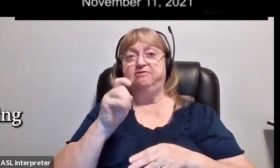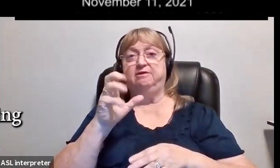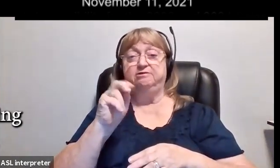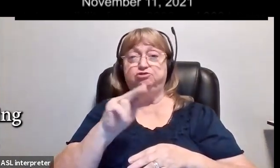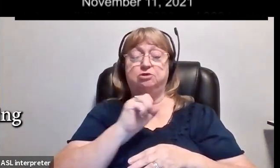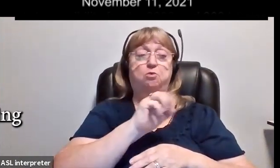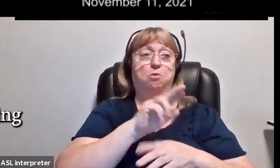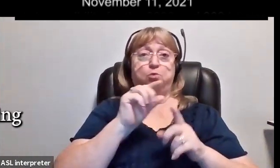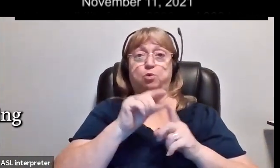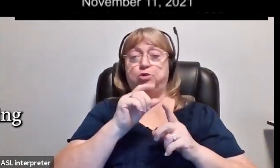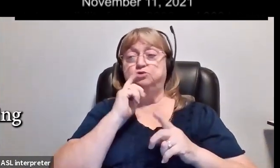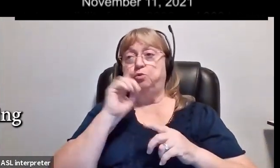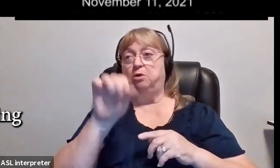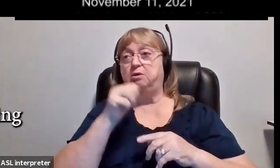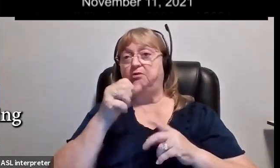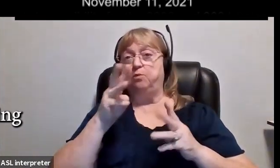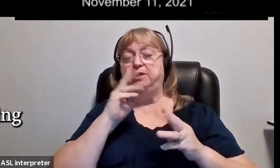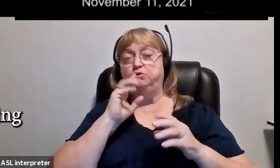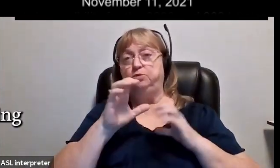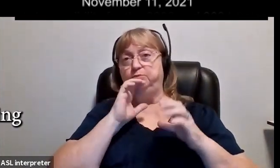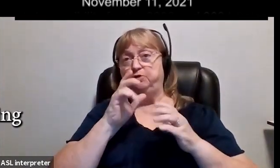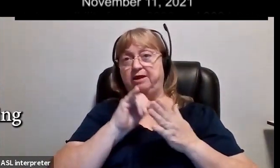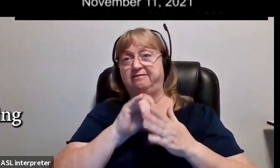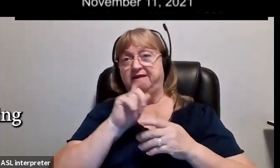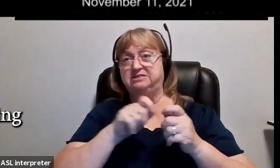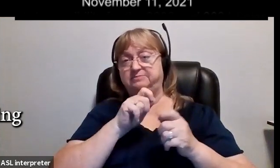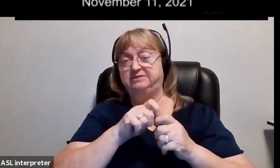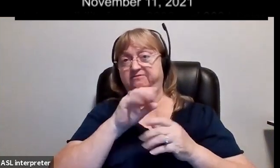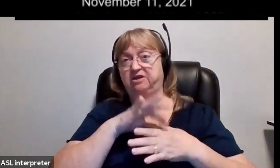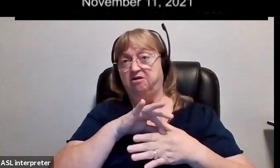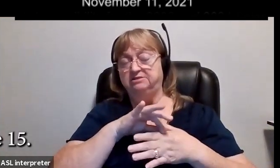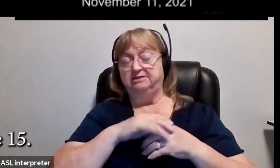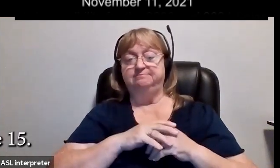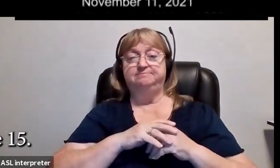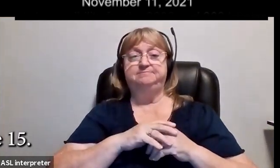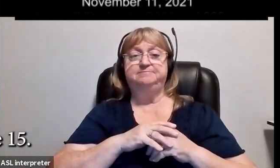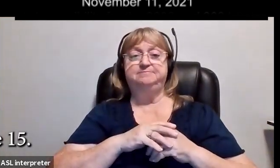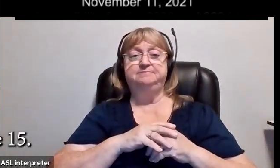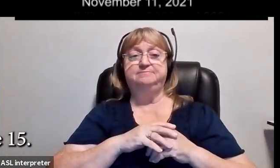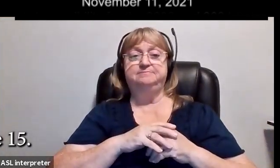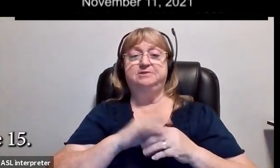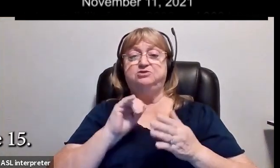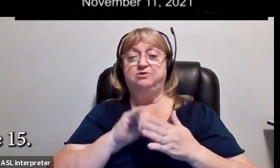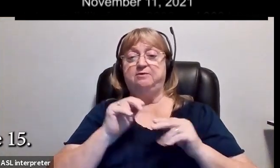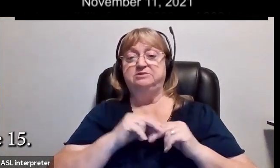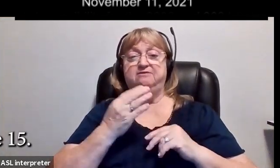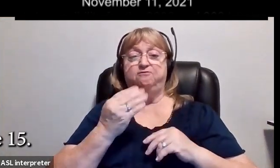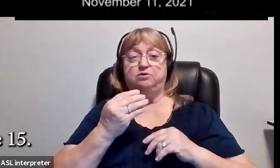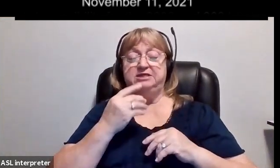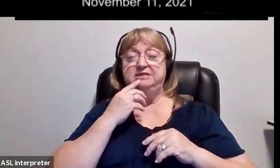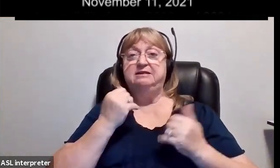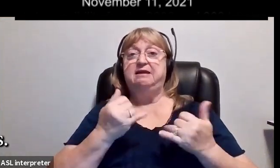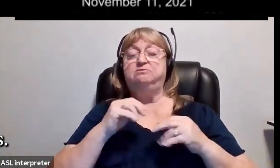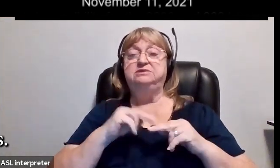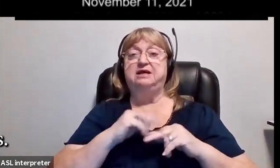or some other way of communicating that particular piece of content. So that was slide 14. We're on to slide